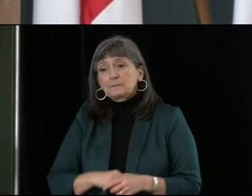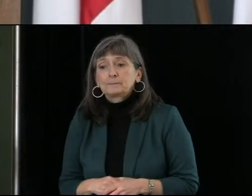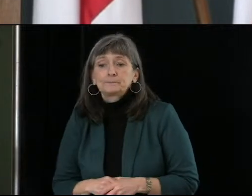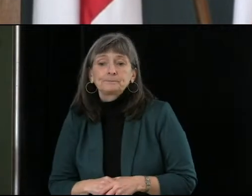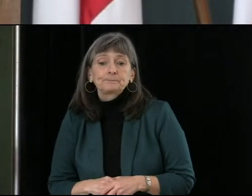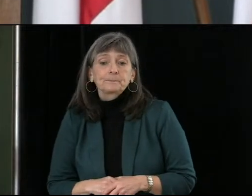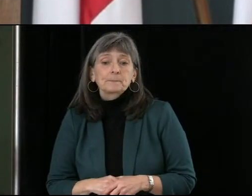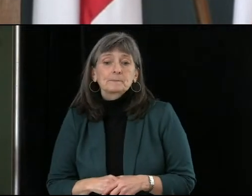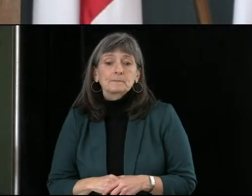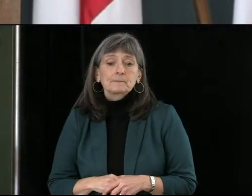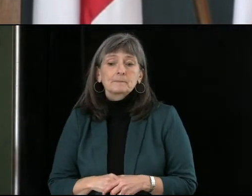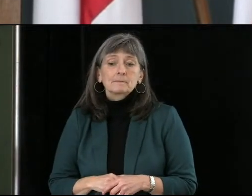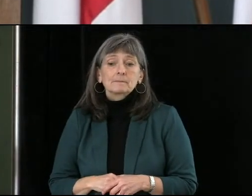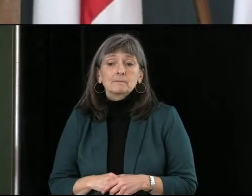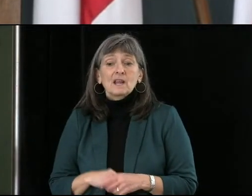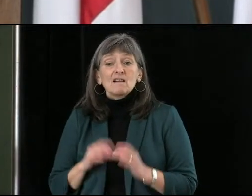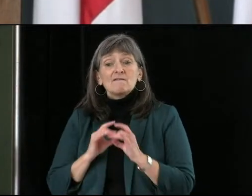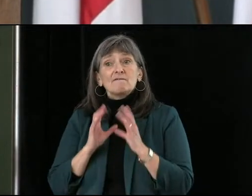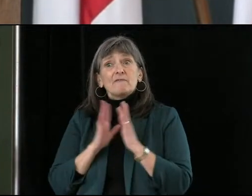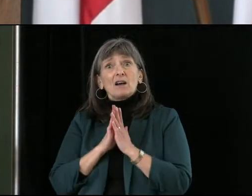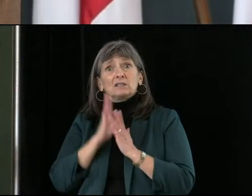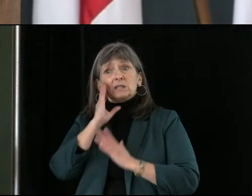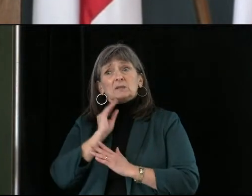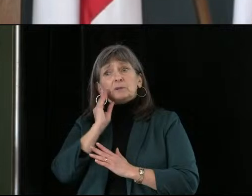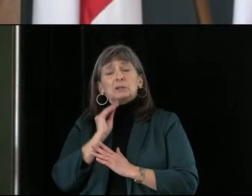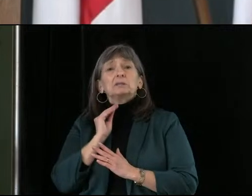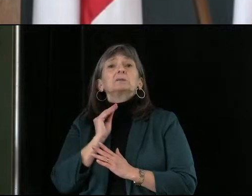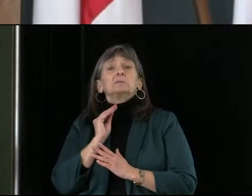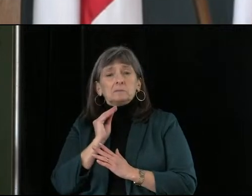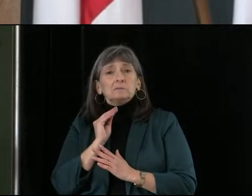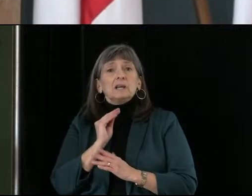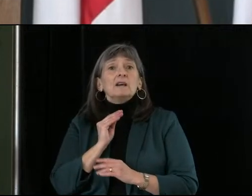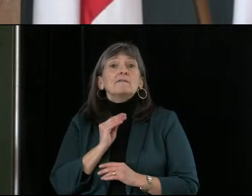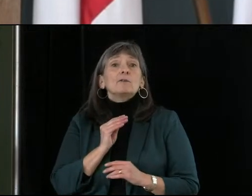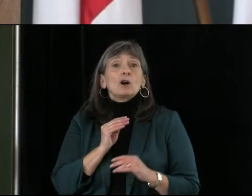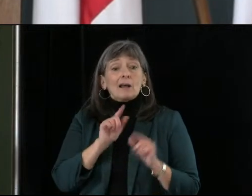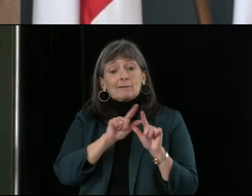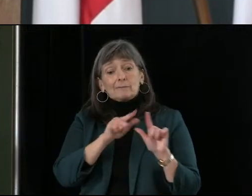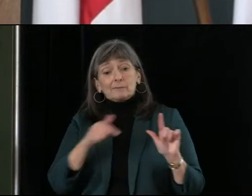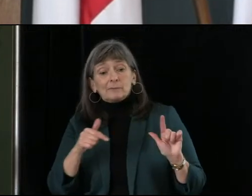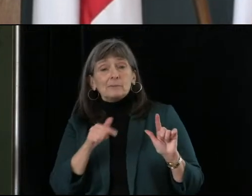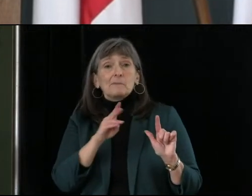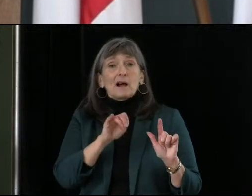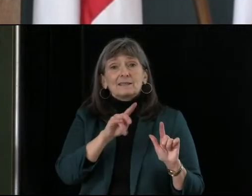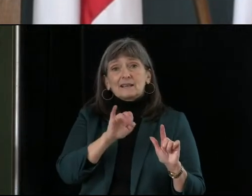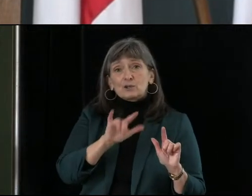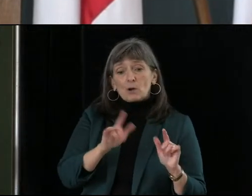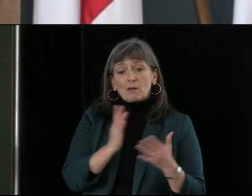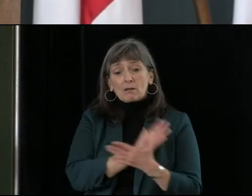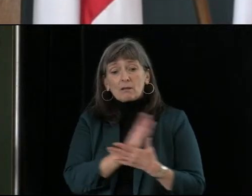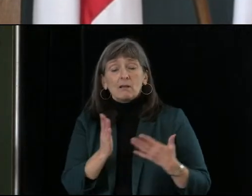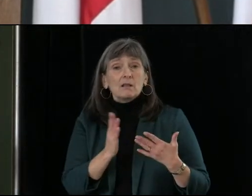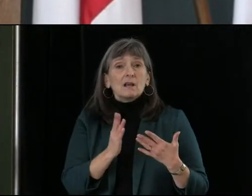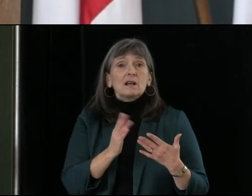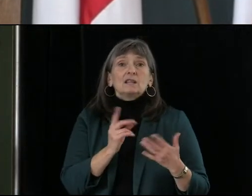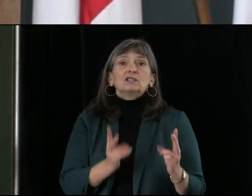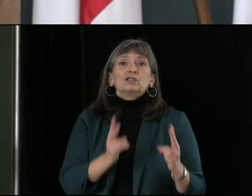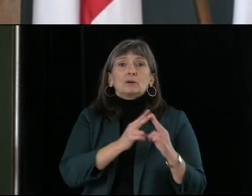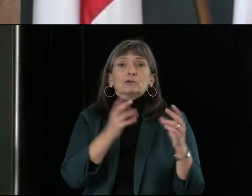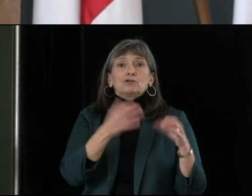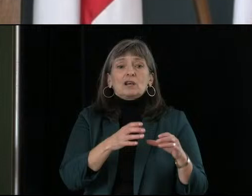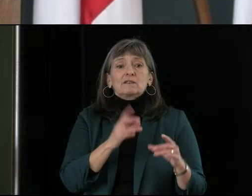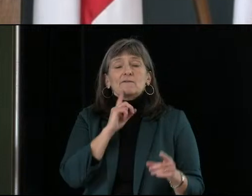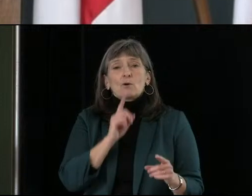The chance of being a victim of violence is 2 times higher among lesbian, gay, or bisexual Canadians than among their heterosexual